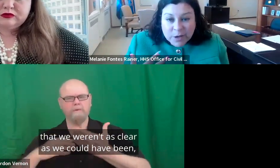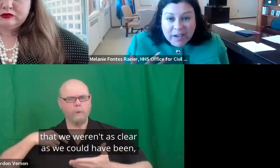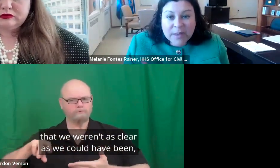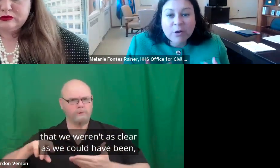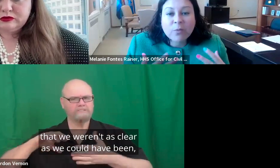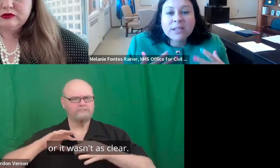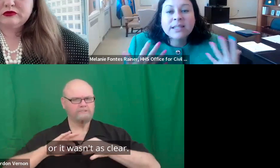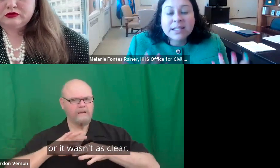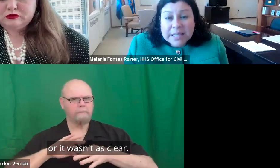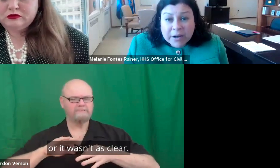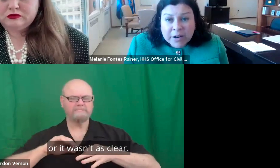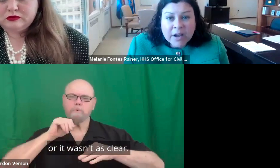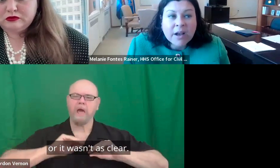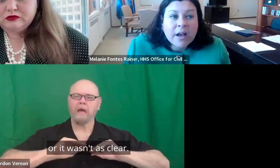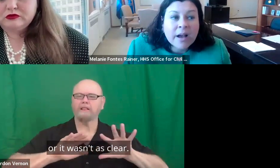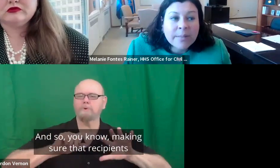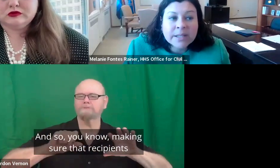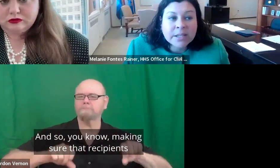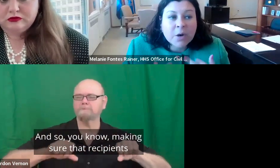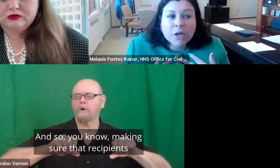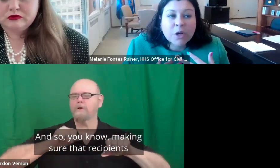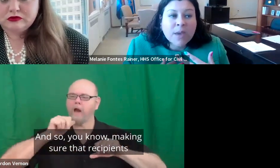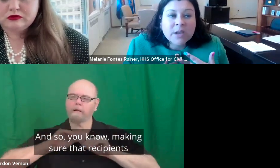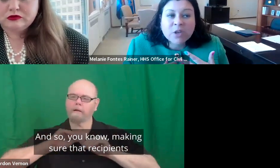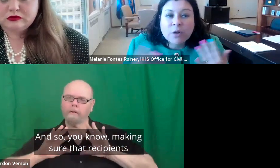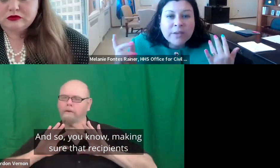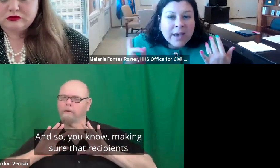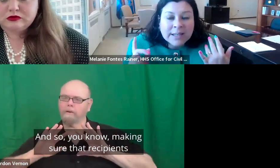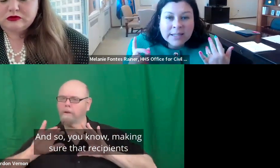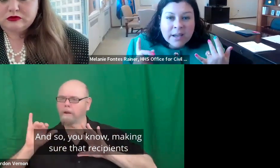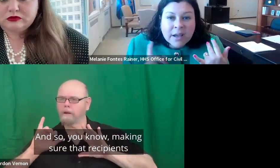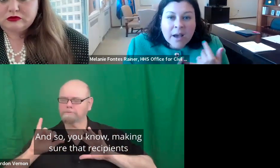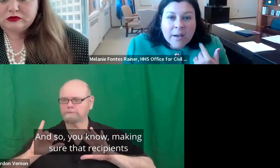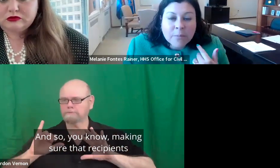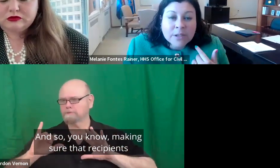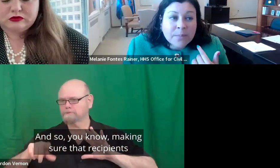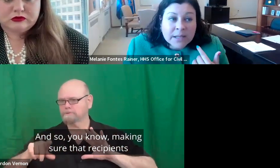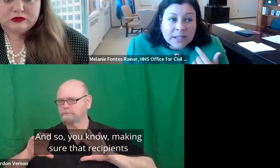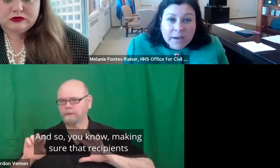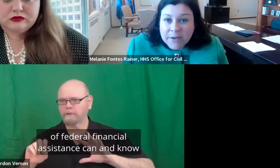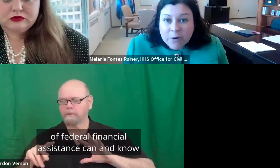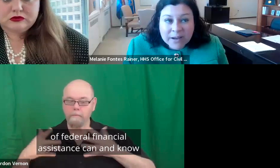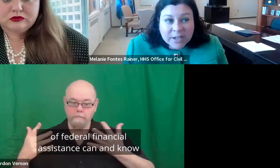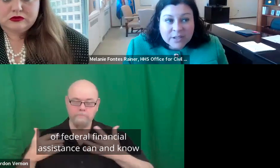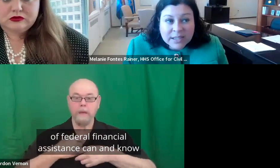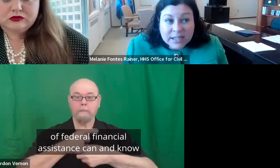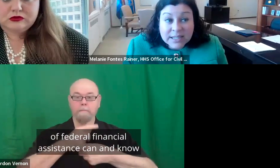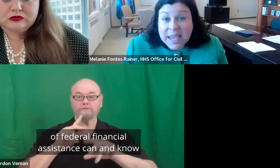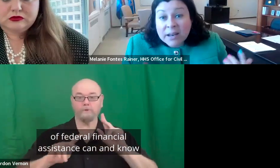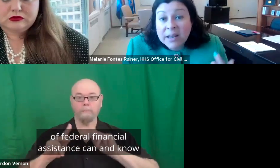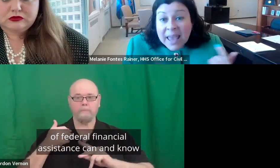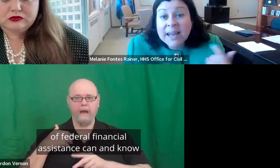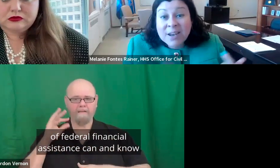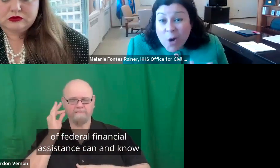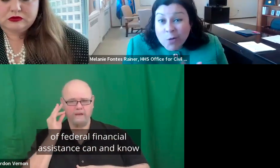clear as we could have been, or it wasn't as clear. And so, making sure that recipients of federal financial